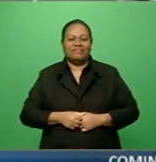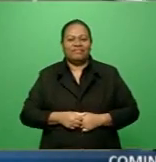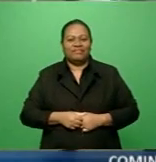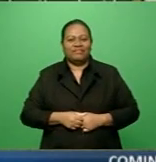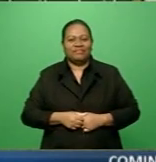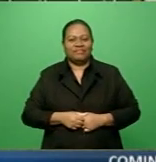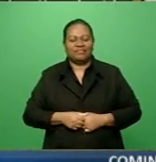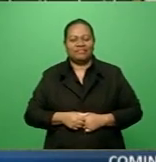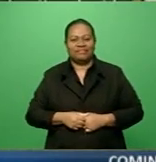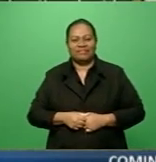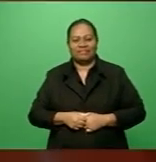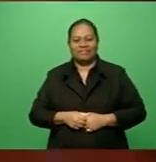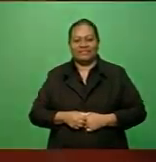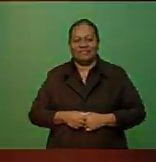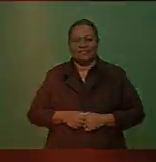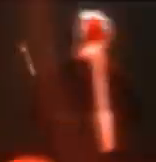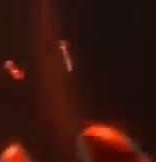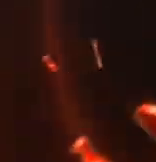up.